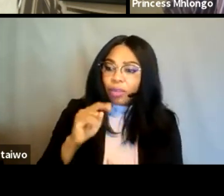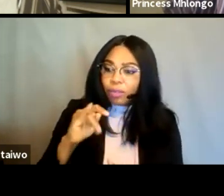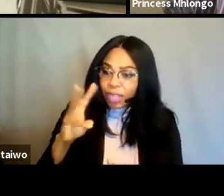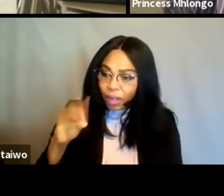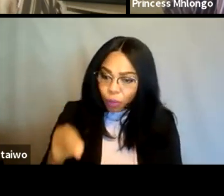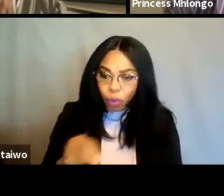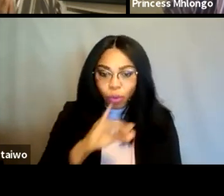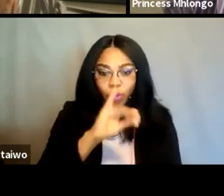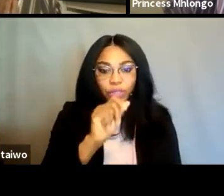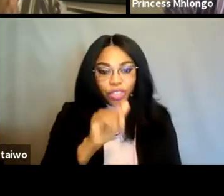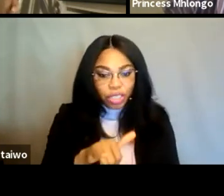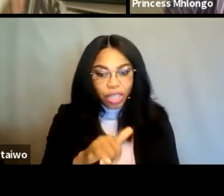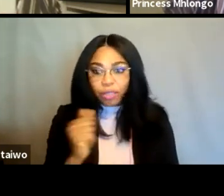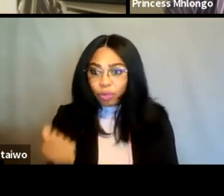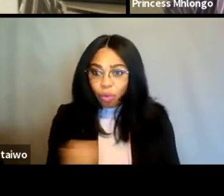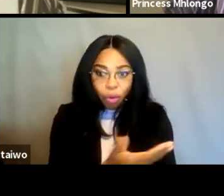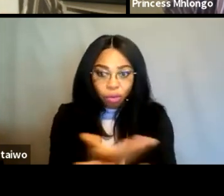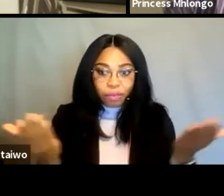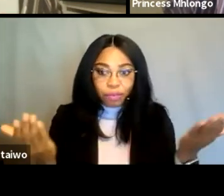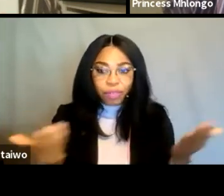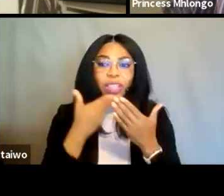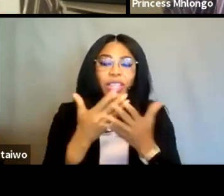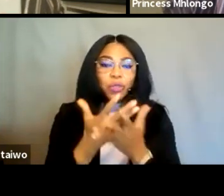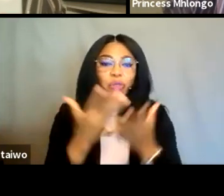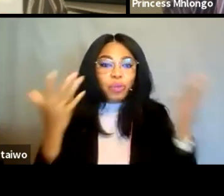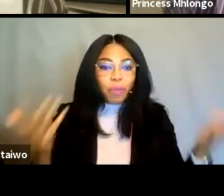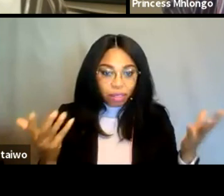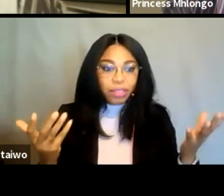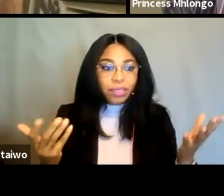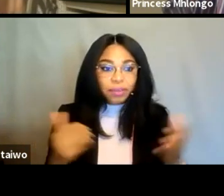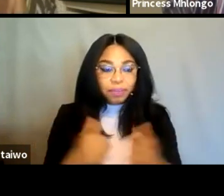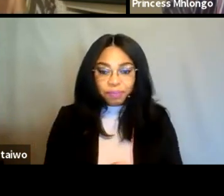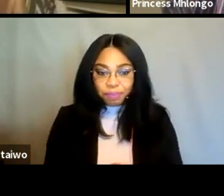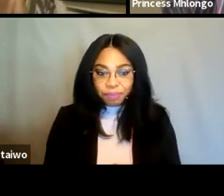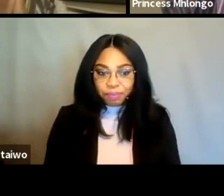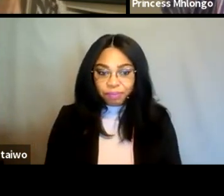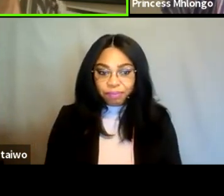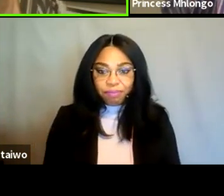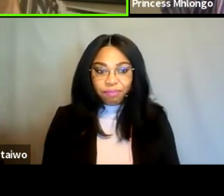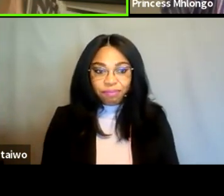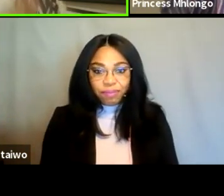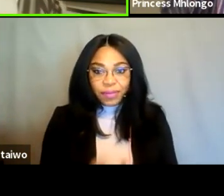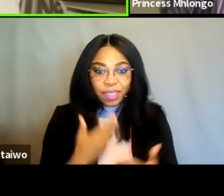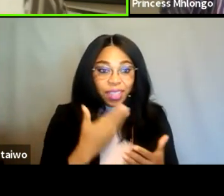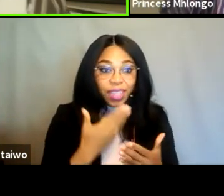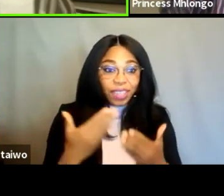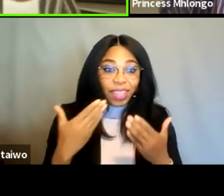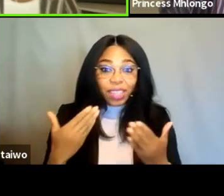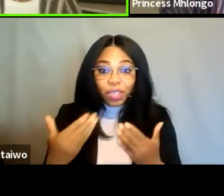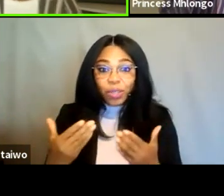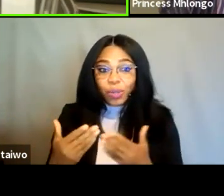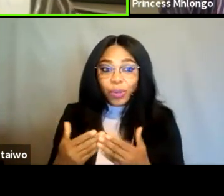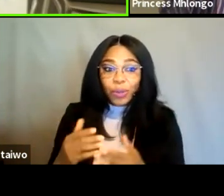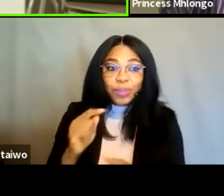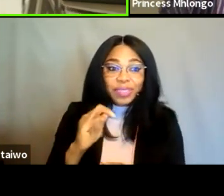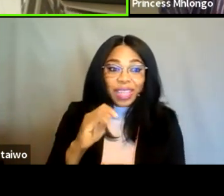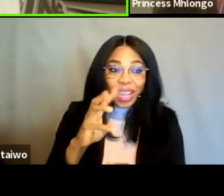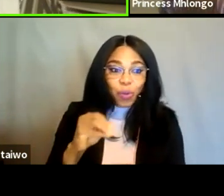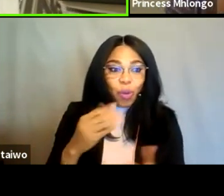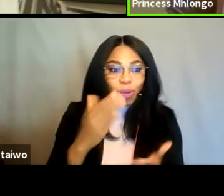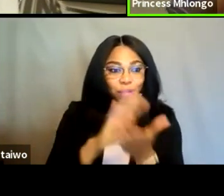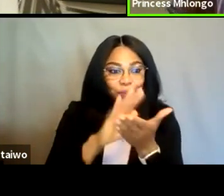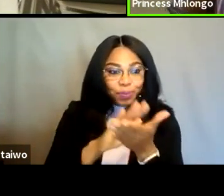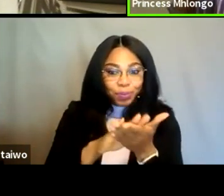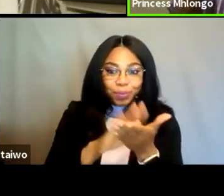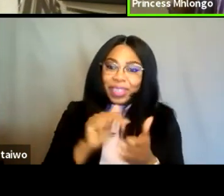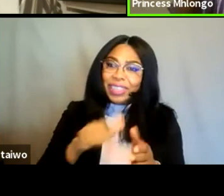And thank you so much. Thank you. All right. Thank you. So, thank you to you, Taiwo. Well thank done. You so this